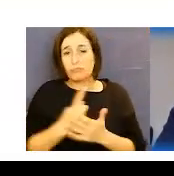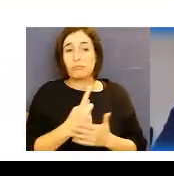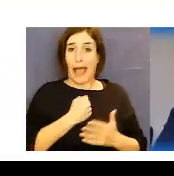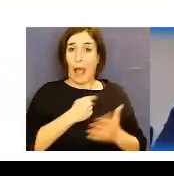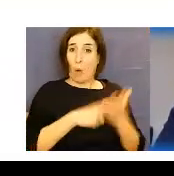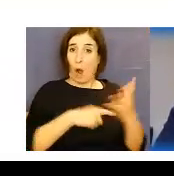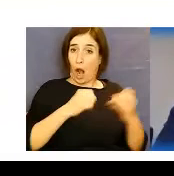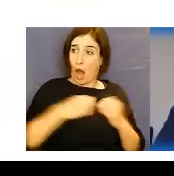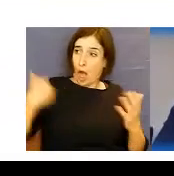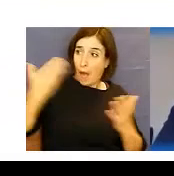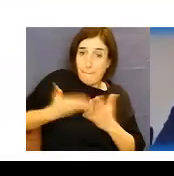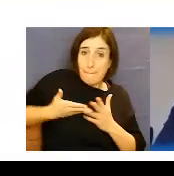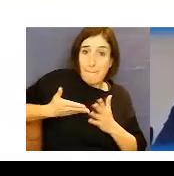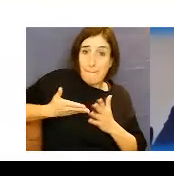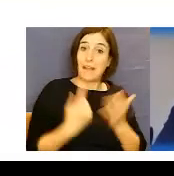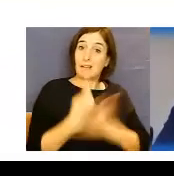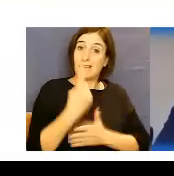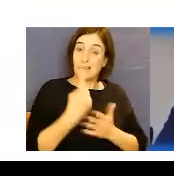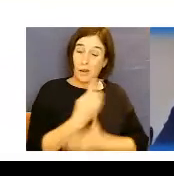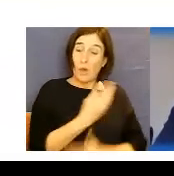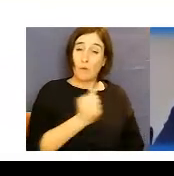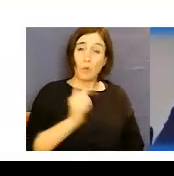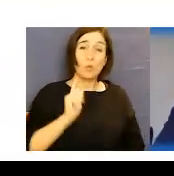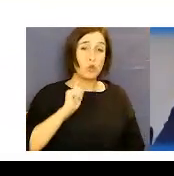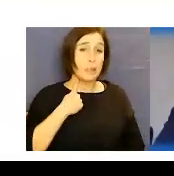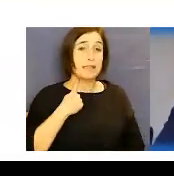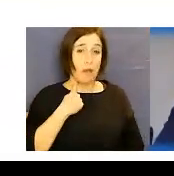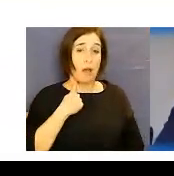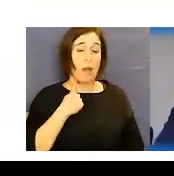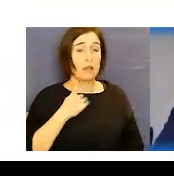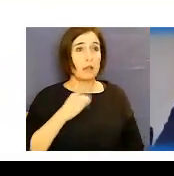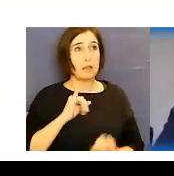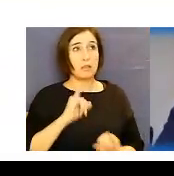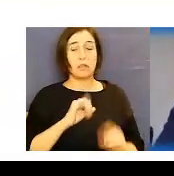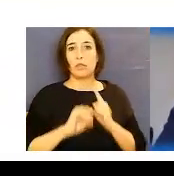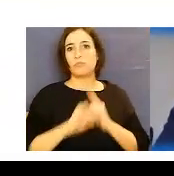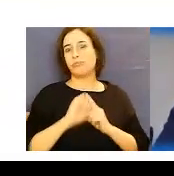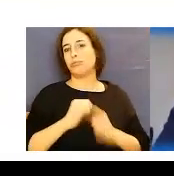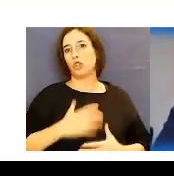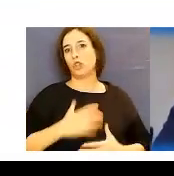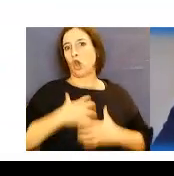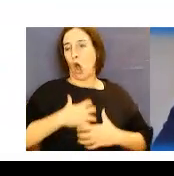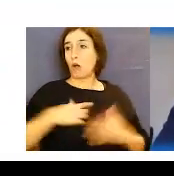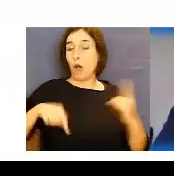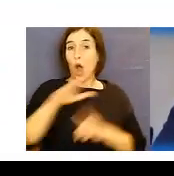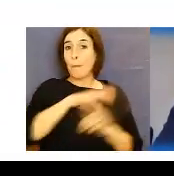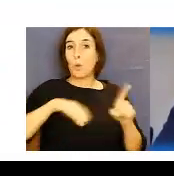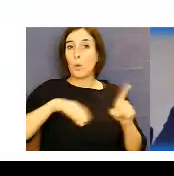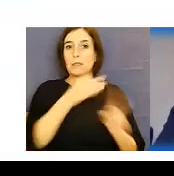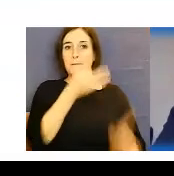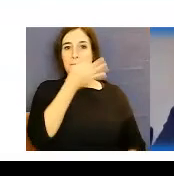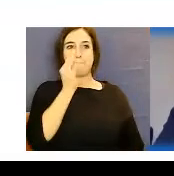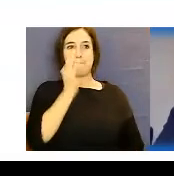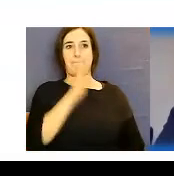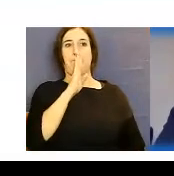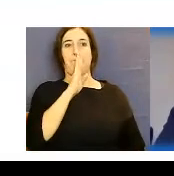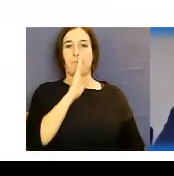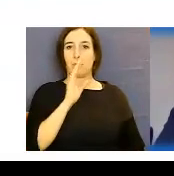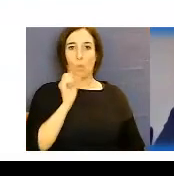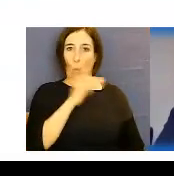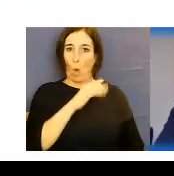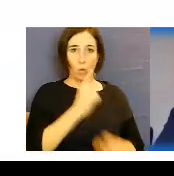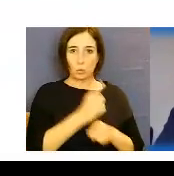know, really, really caused a major impact in the community. And people just didn't want to talk about it. So we worked with a local organization called